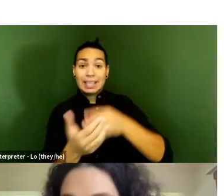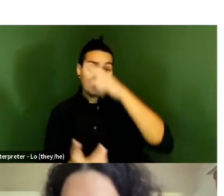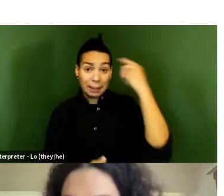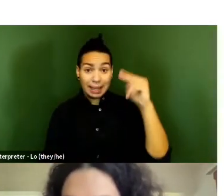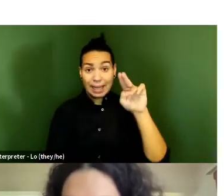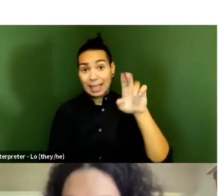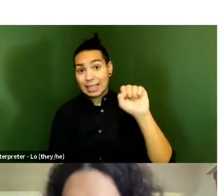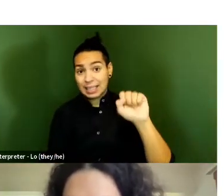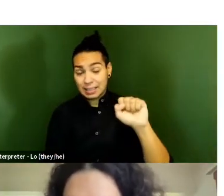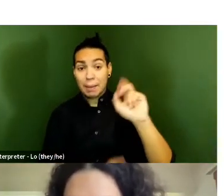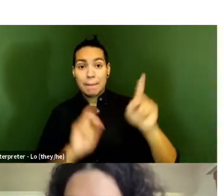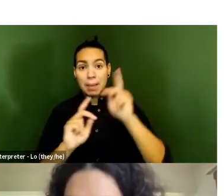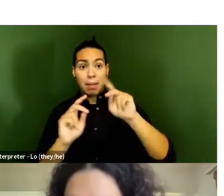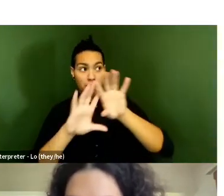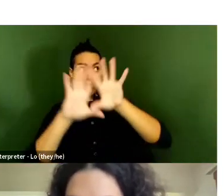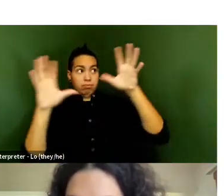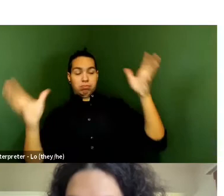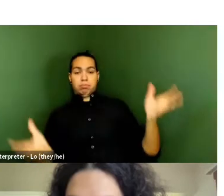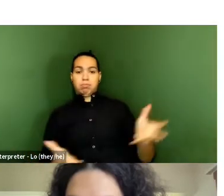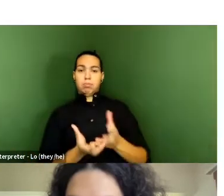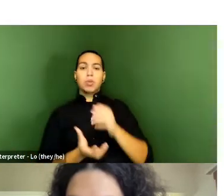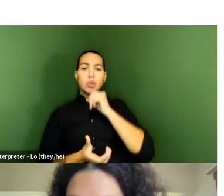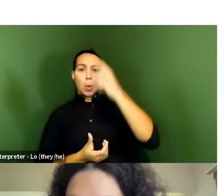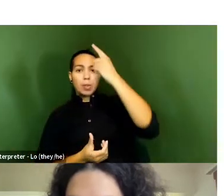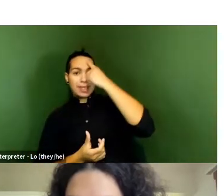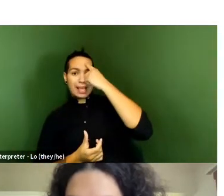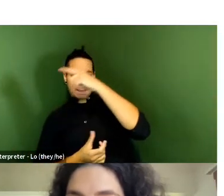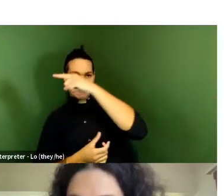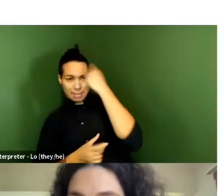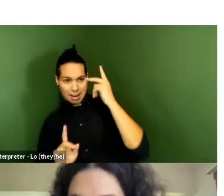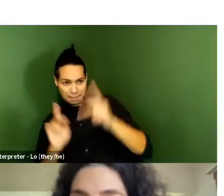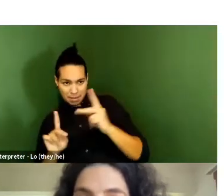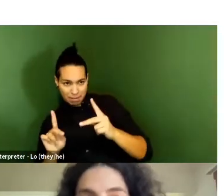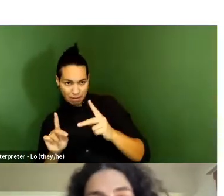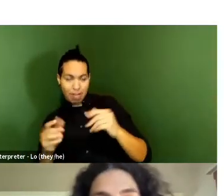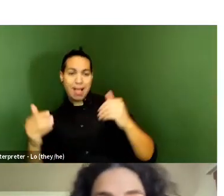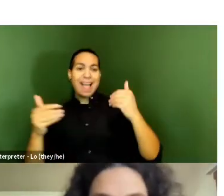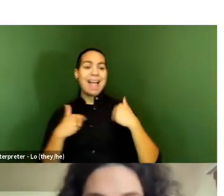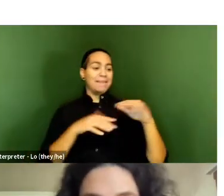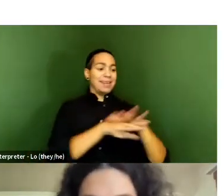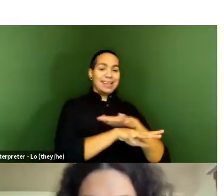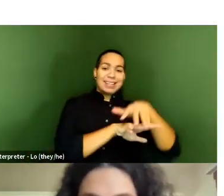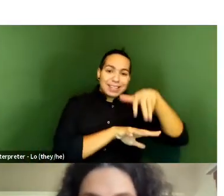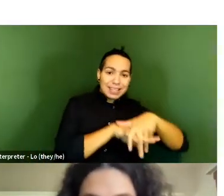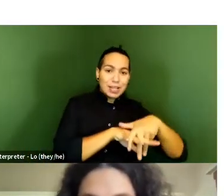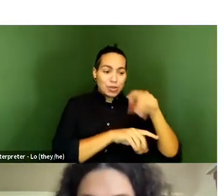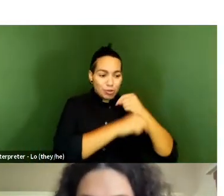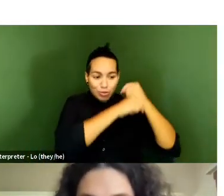people globally don't think of Black people as having Indigenous